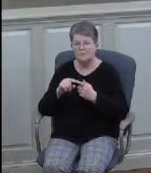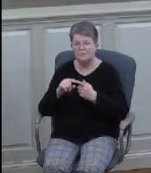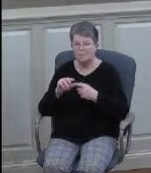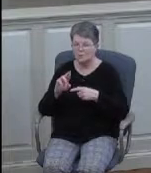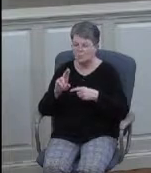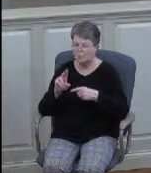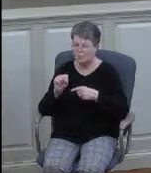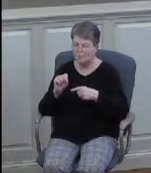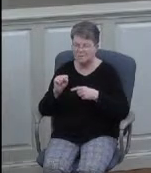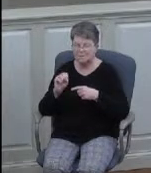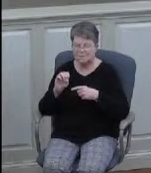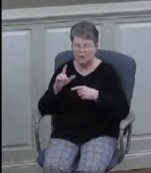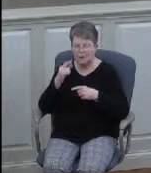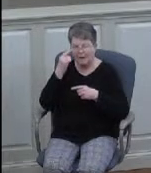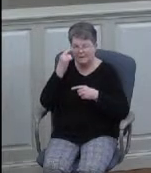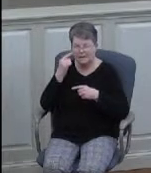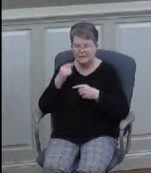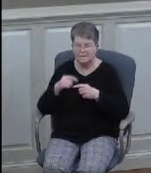Russell, is it, I believe?